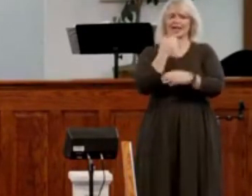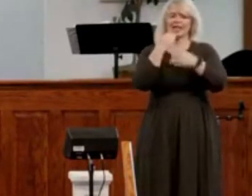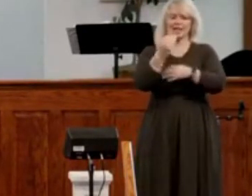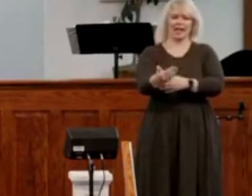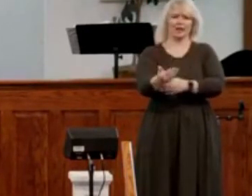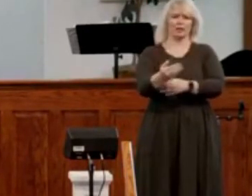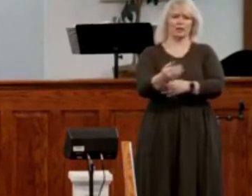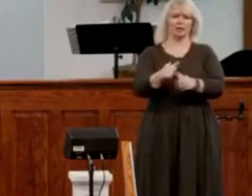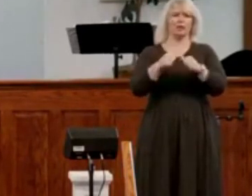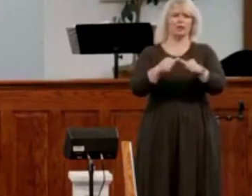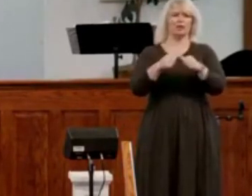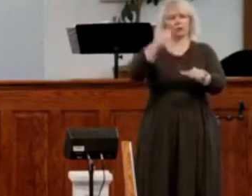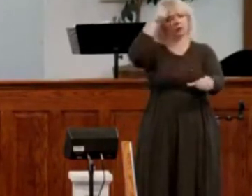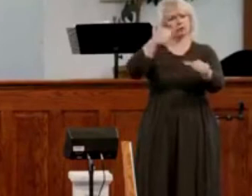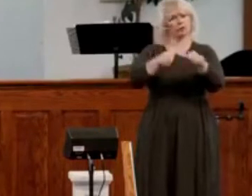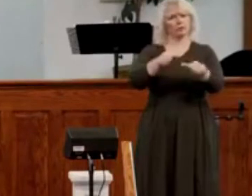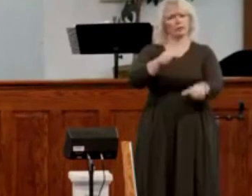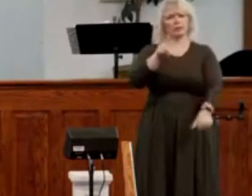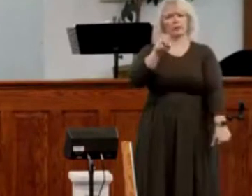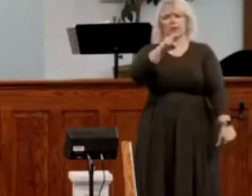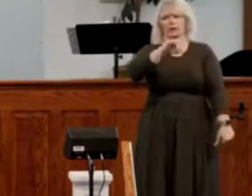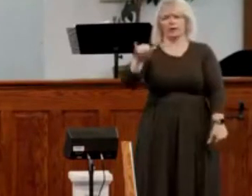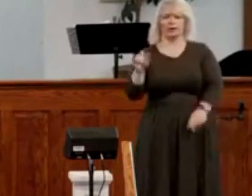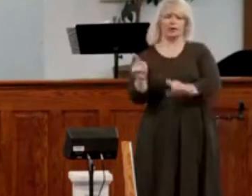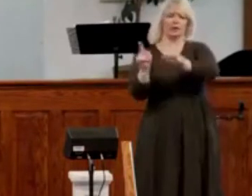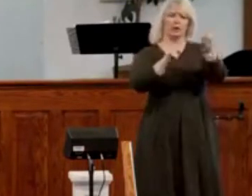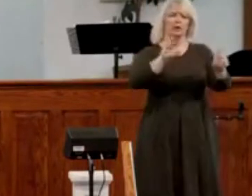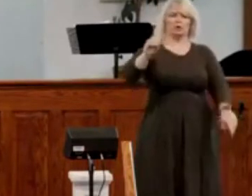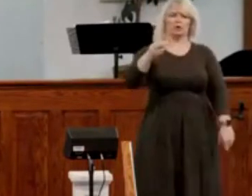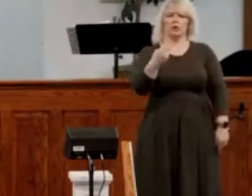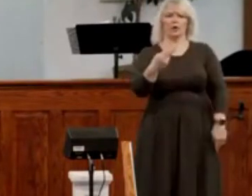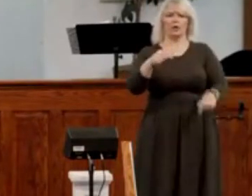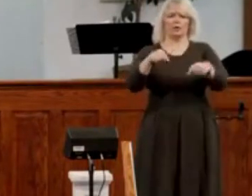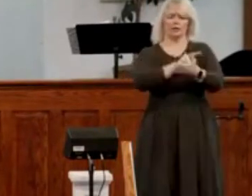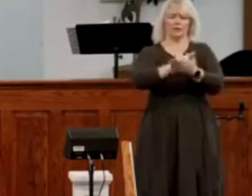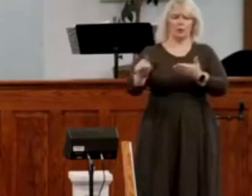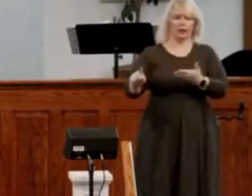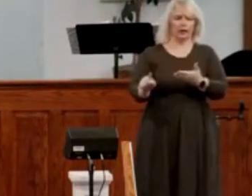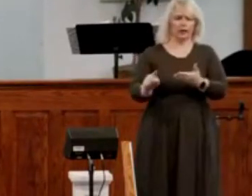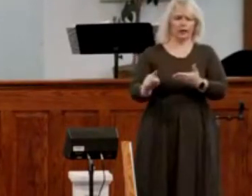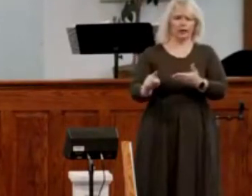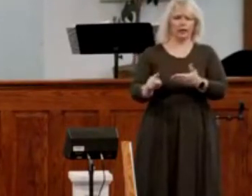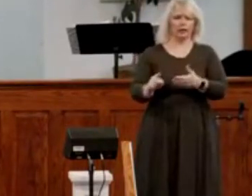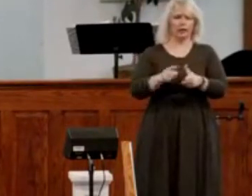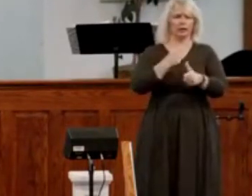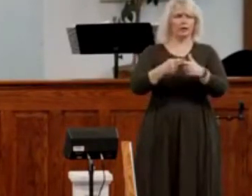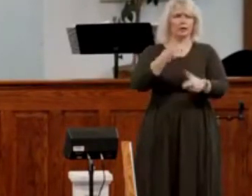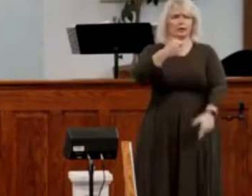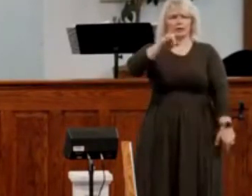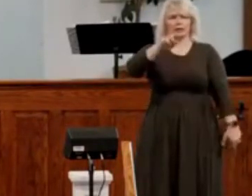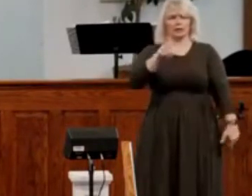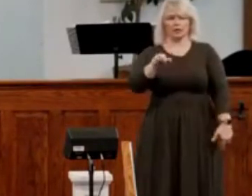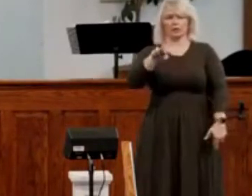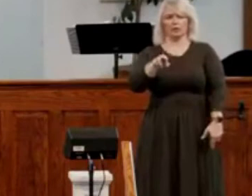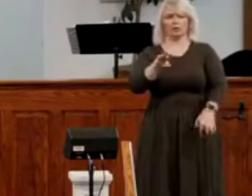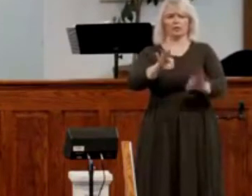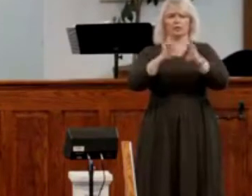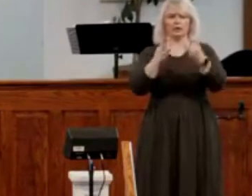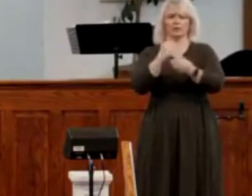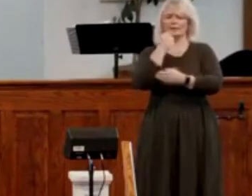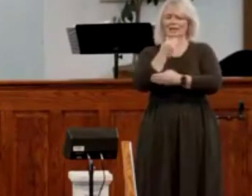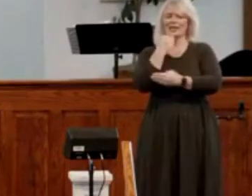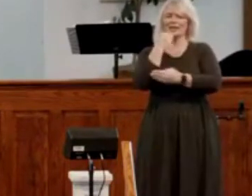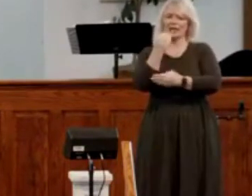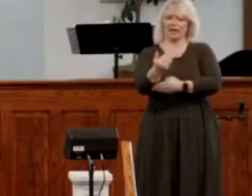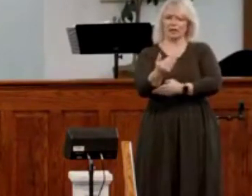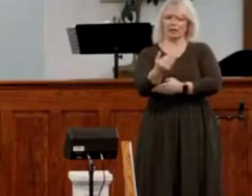Continue to remember Kenny Haddix. He back up to Cleveland this week for some follow-ups, and then the Harper family ask us to thank you as well for